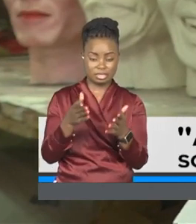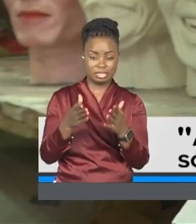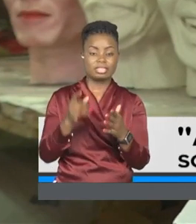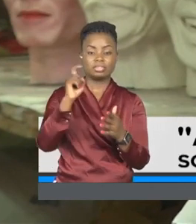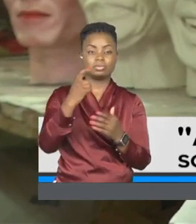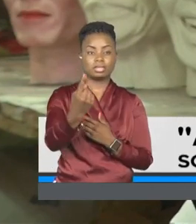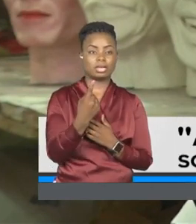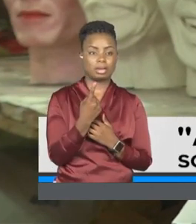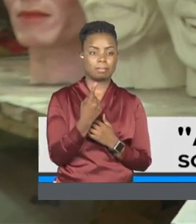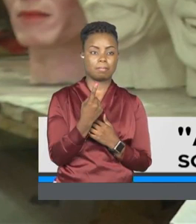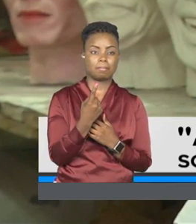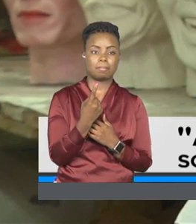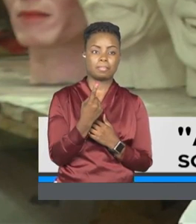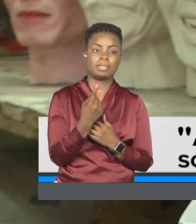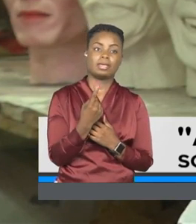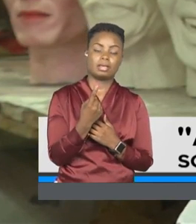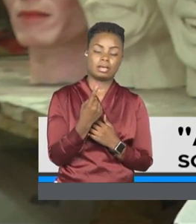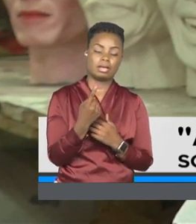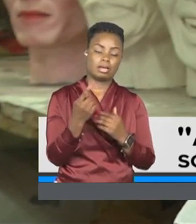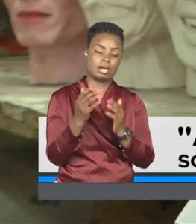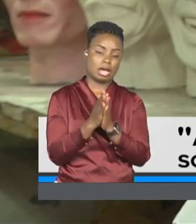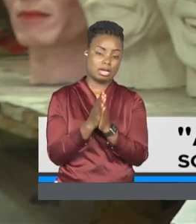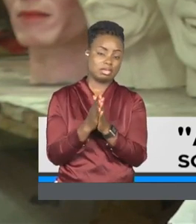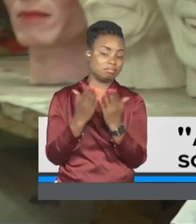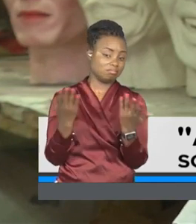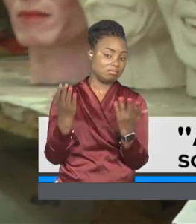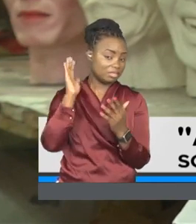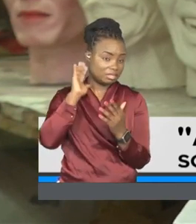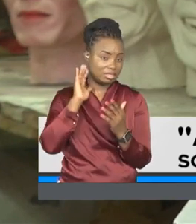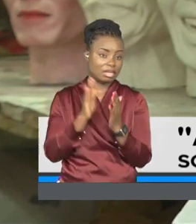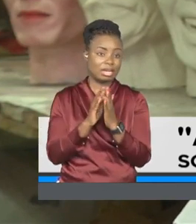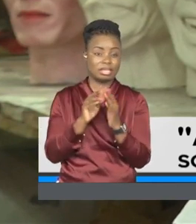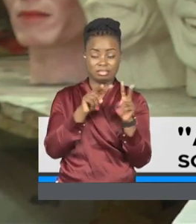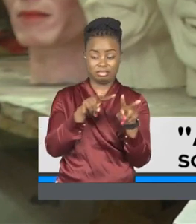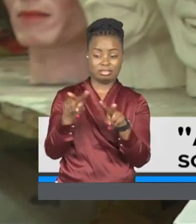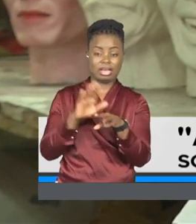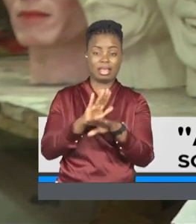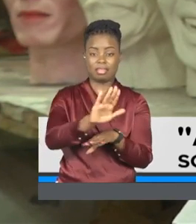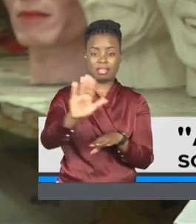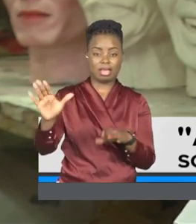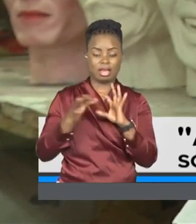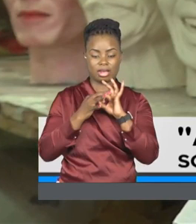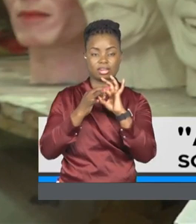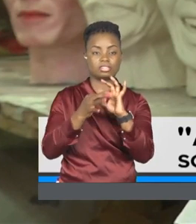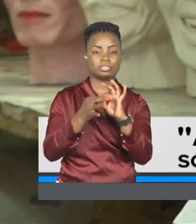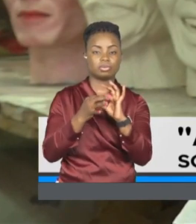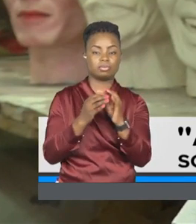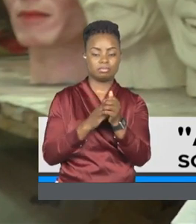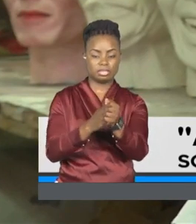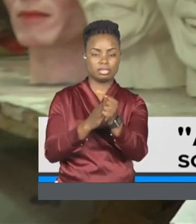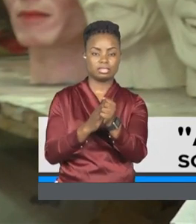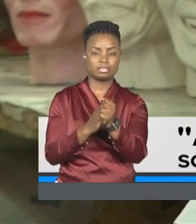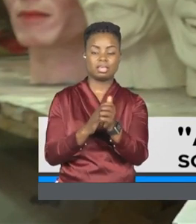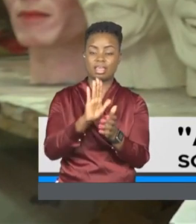and close to come up close and personal with their A-list celebrities, to their cultural leaders, to